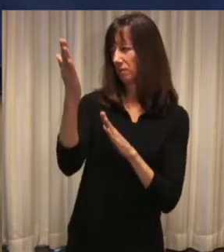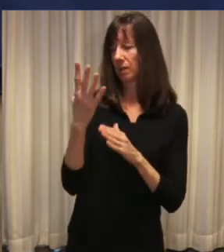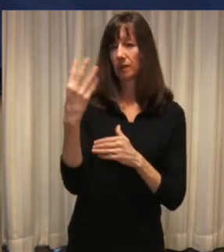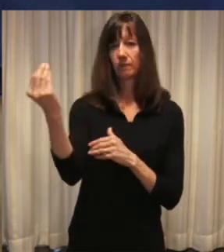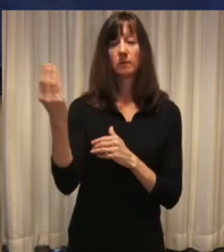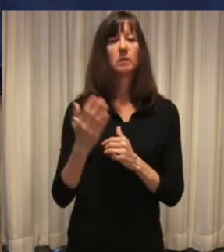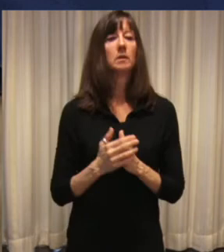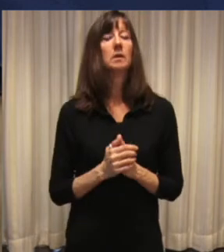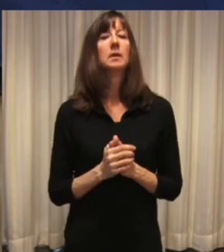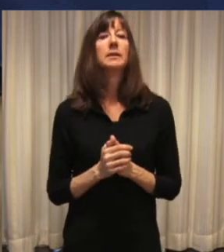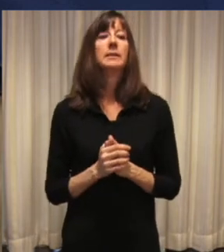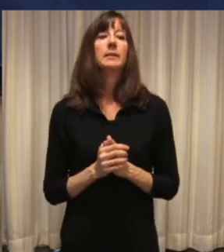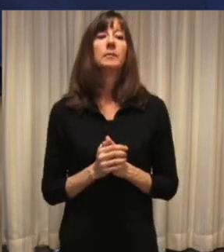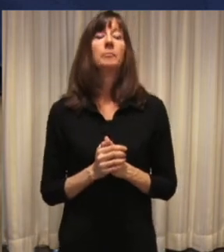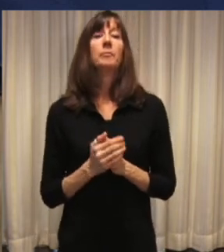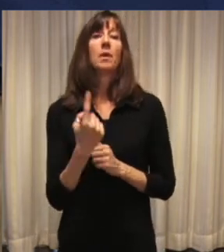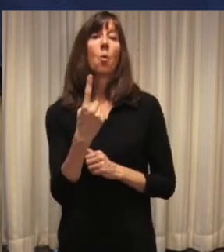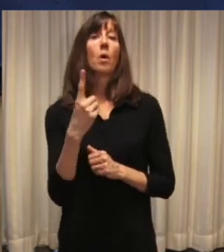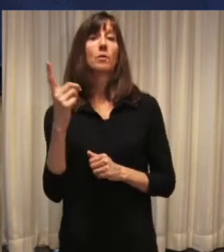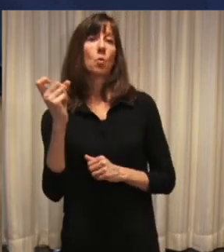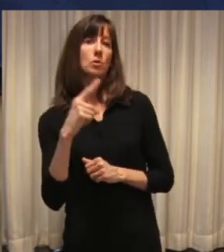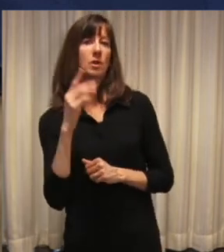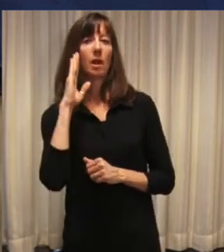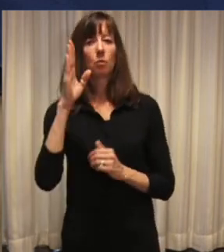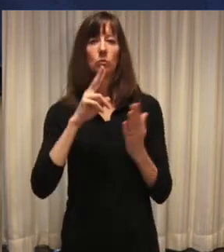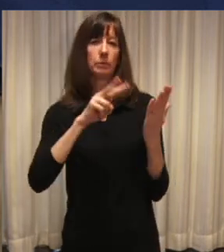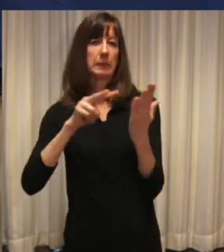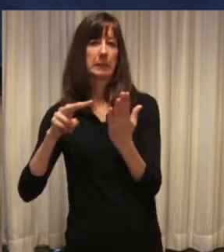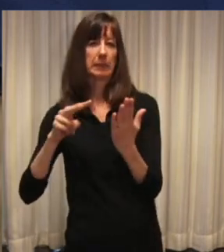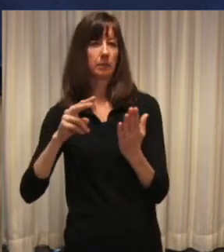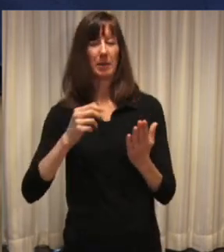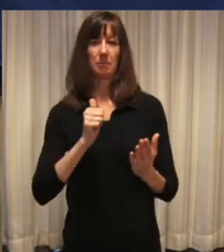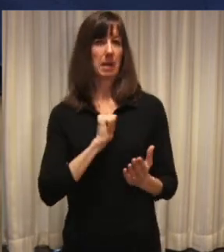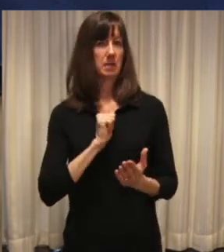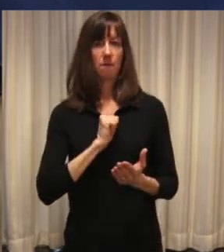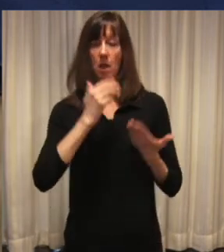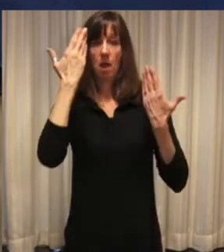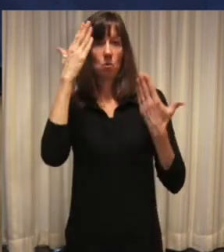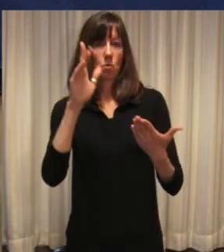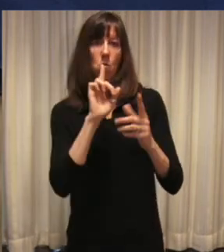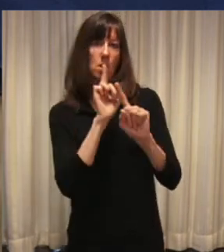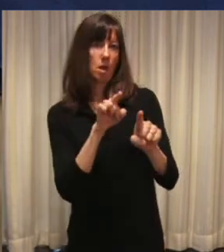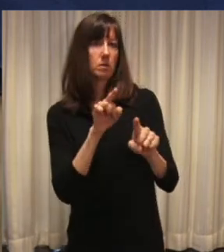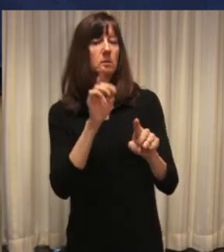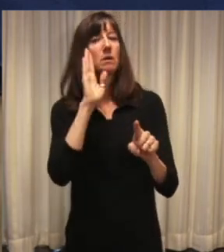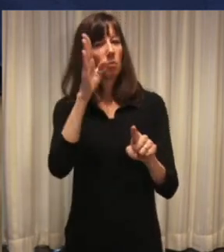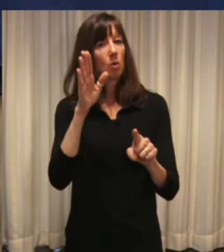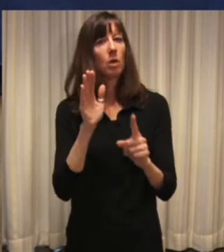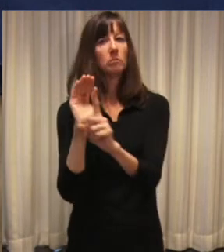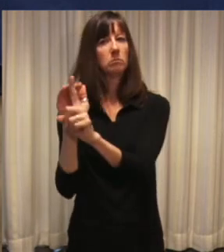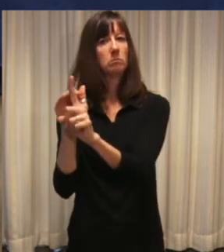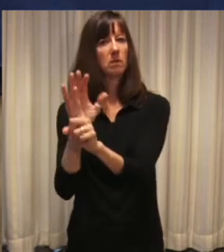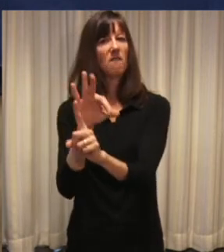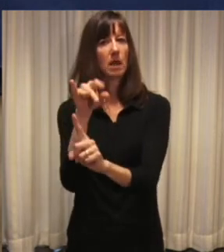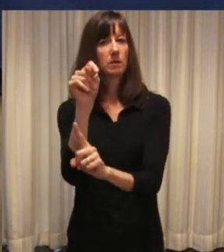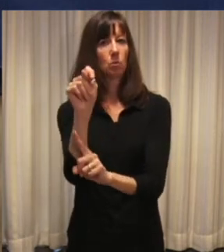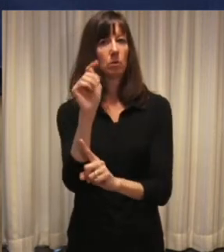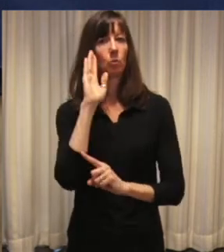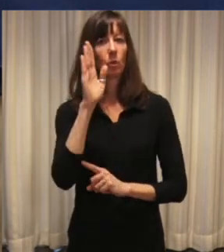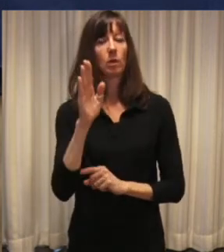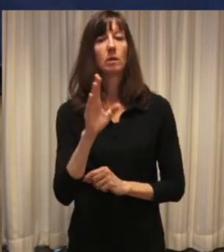This is one I'll read it out, but I don't know the answer, and we will find out. David asked, are